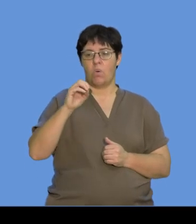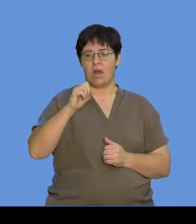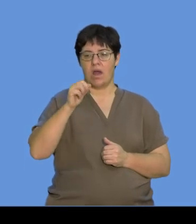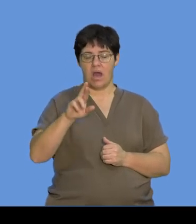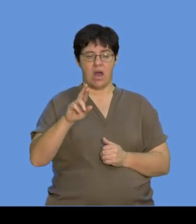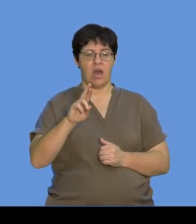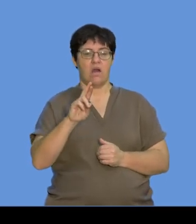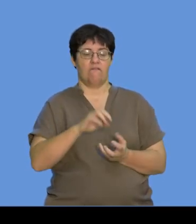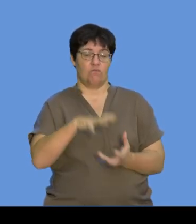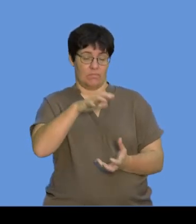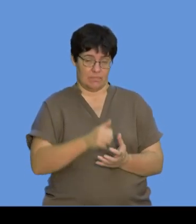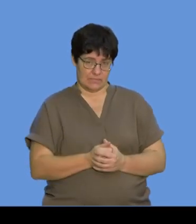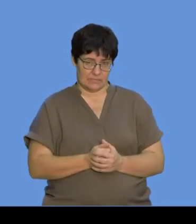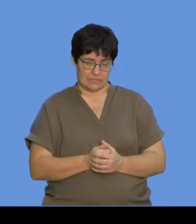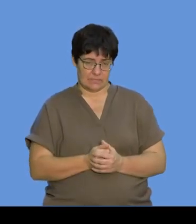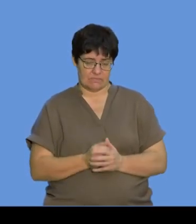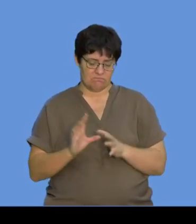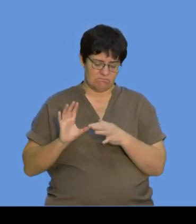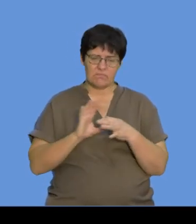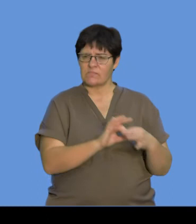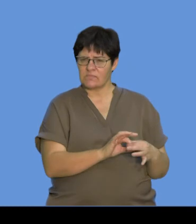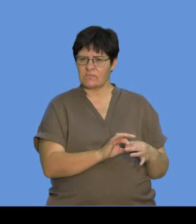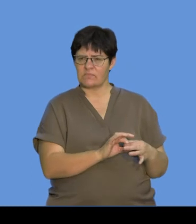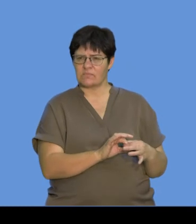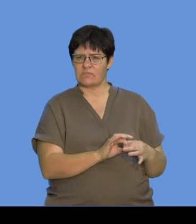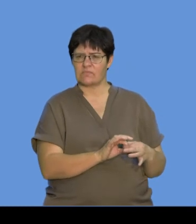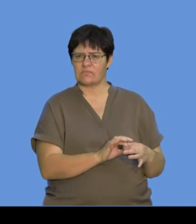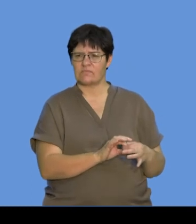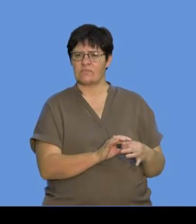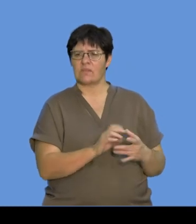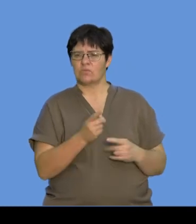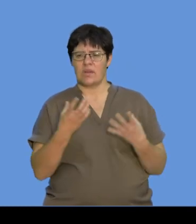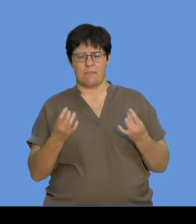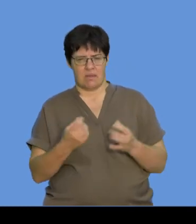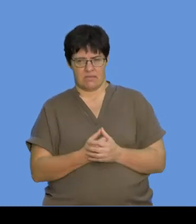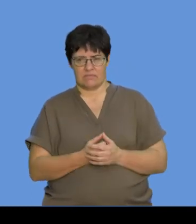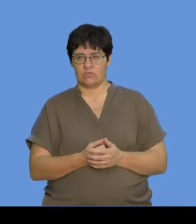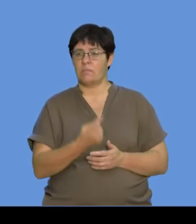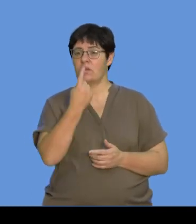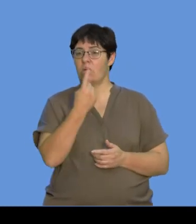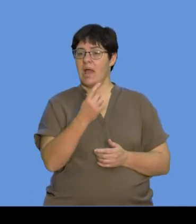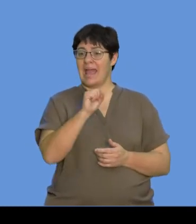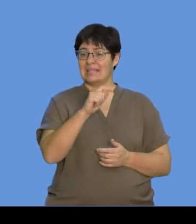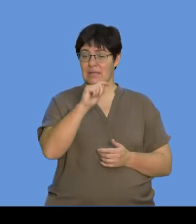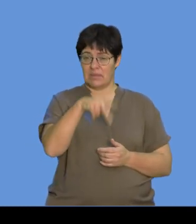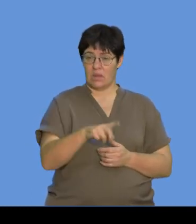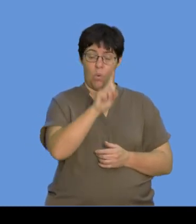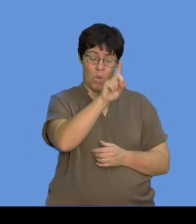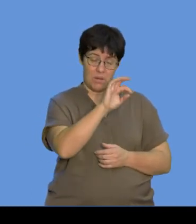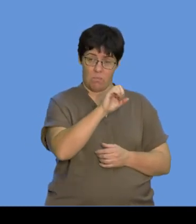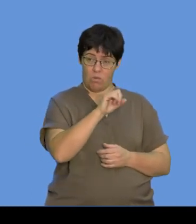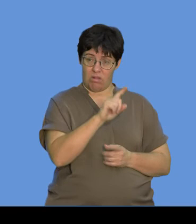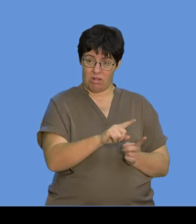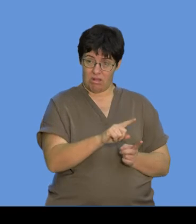Okay, how moles relate to number? So at STP, 1 mole of oxygen gas occupies that volume. But now